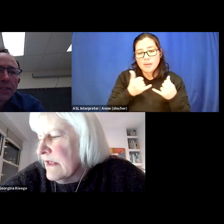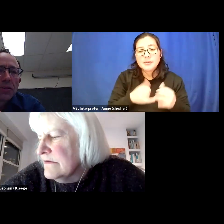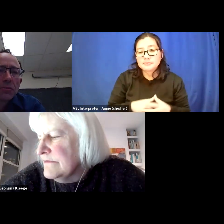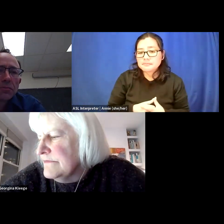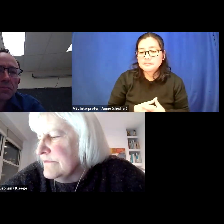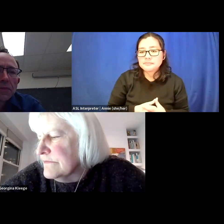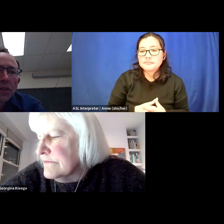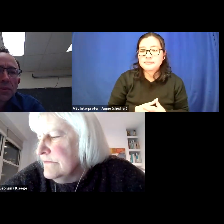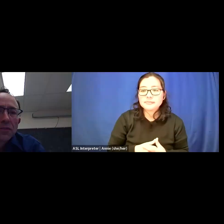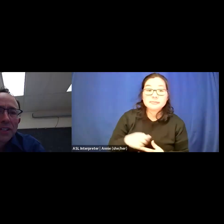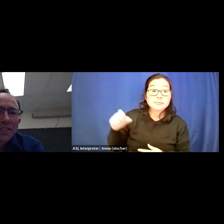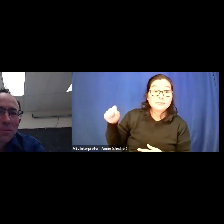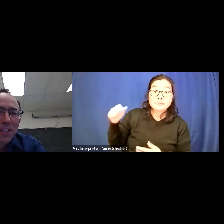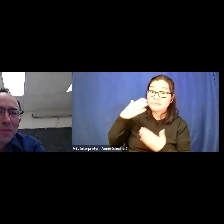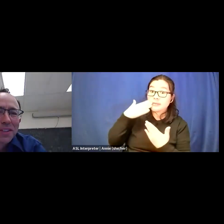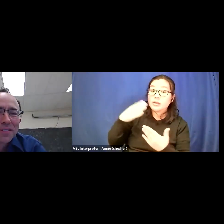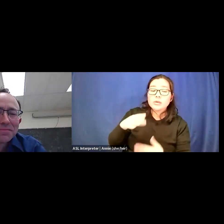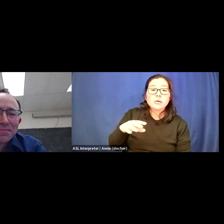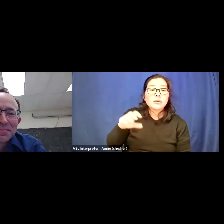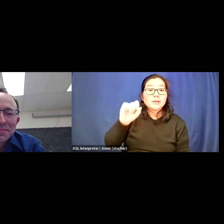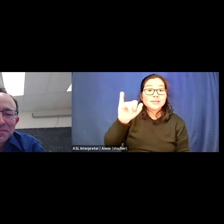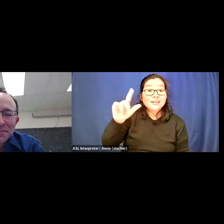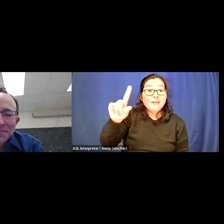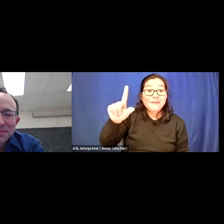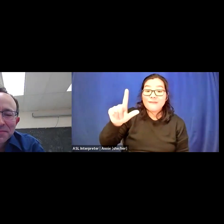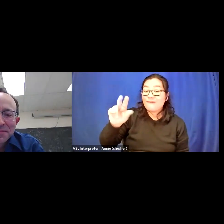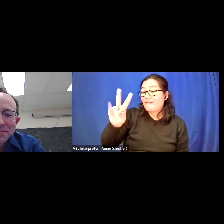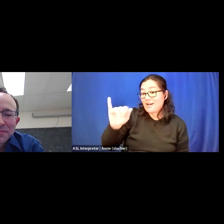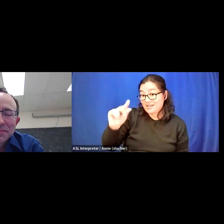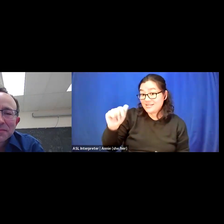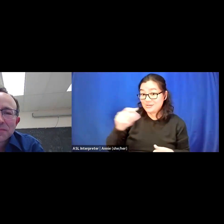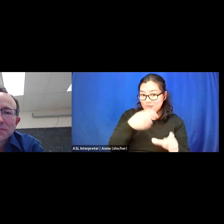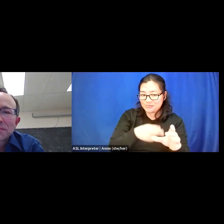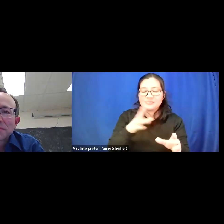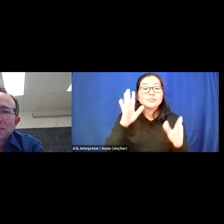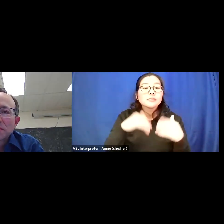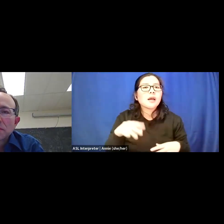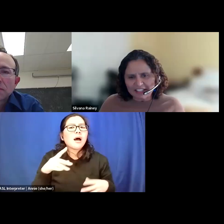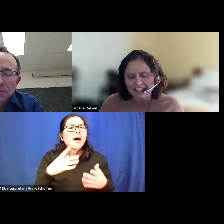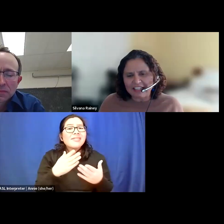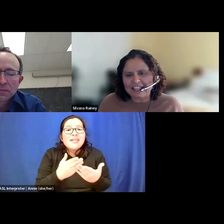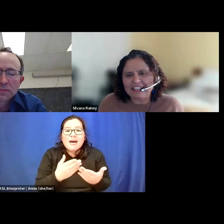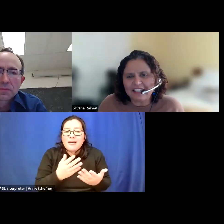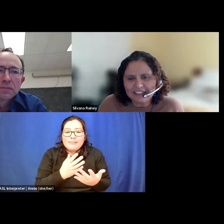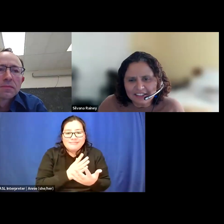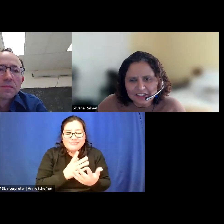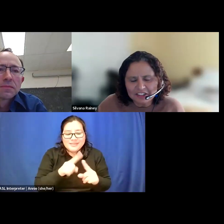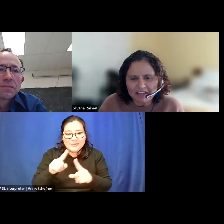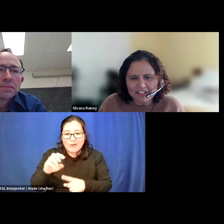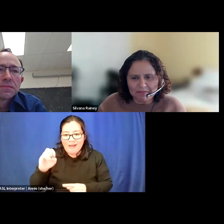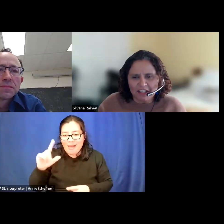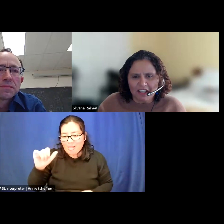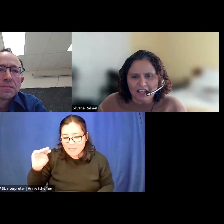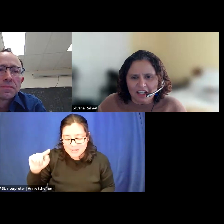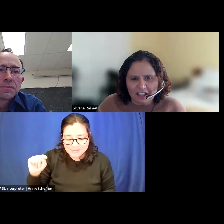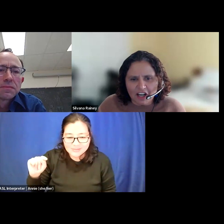Yeah, thank you. Oh, Silvana's jumping in. Well, as well as like the elements, it's like, when you